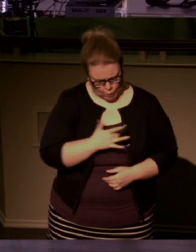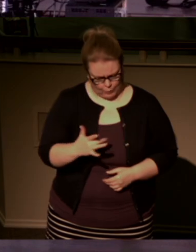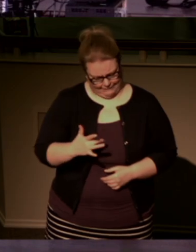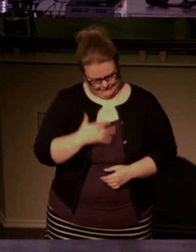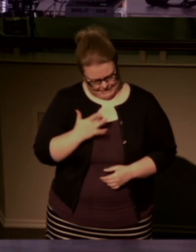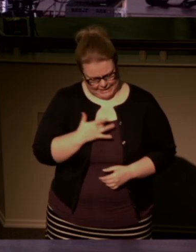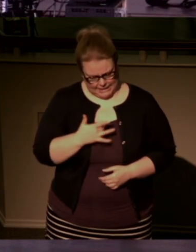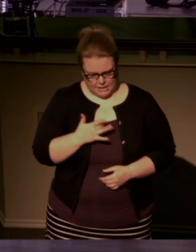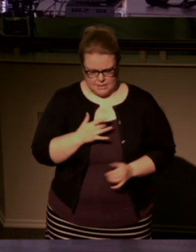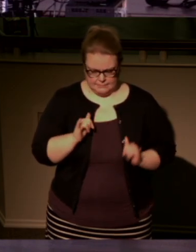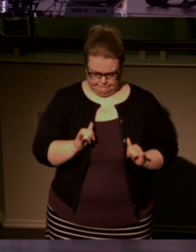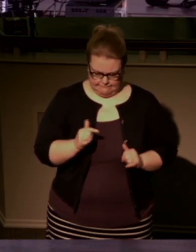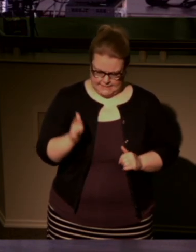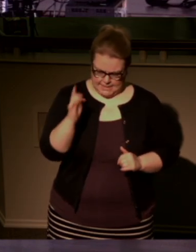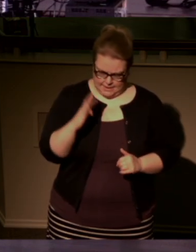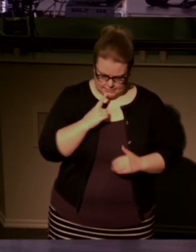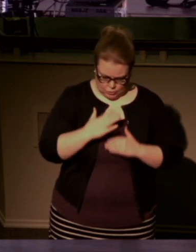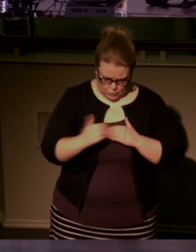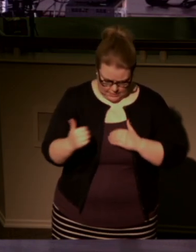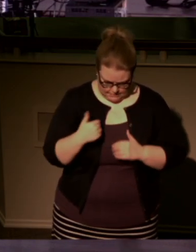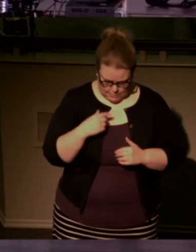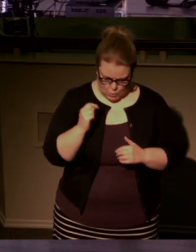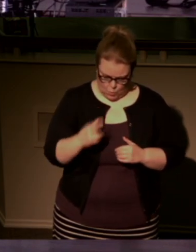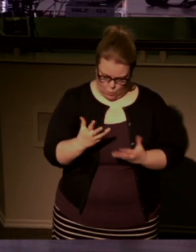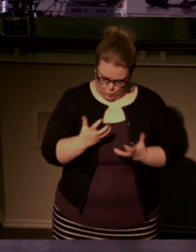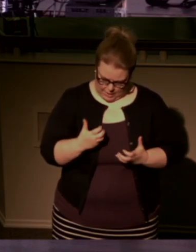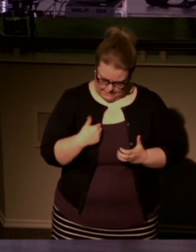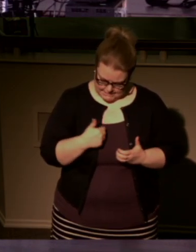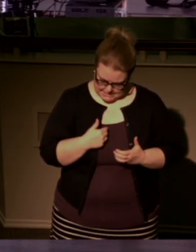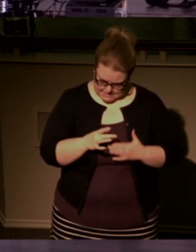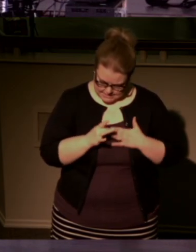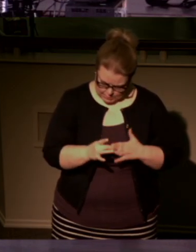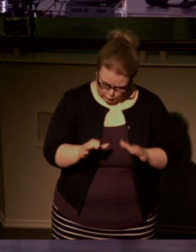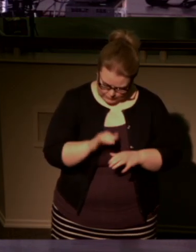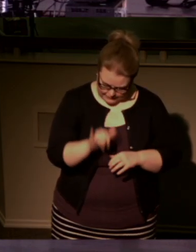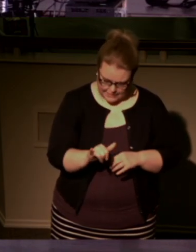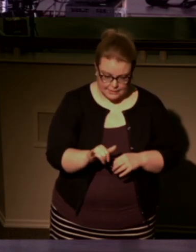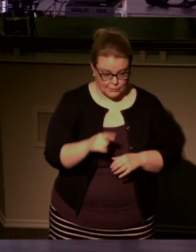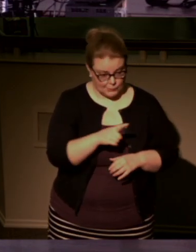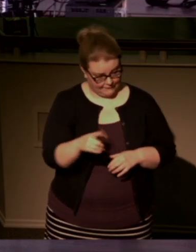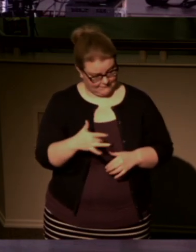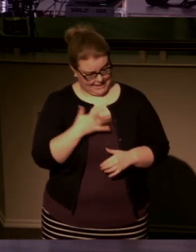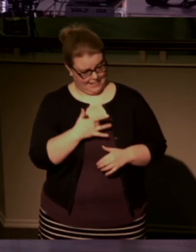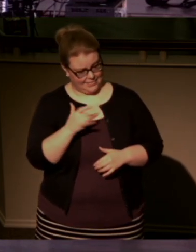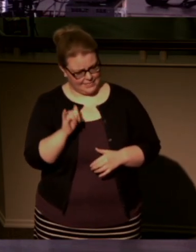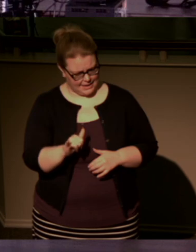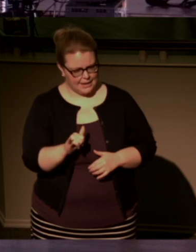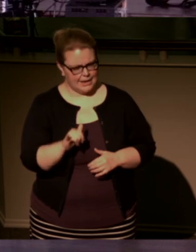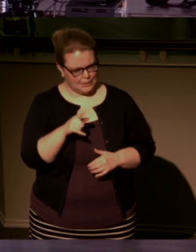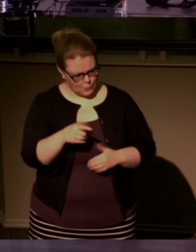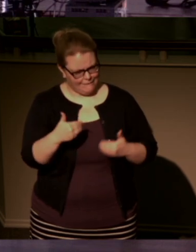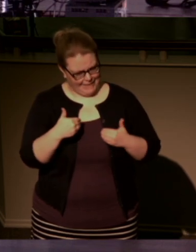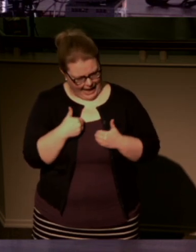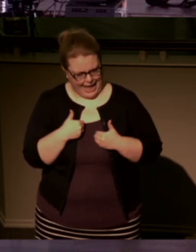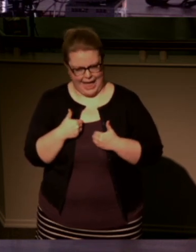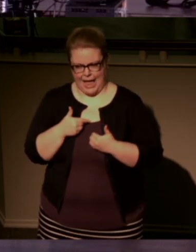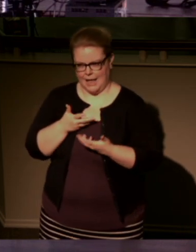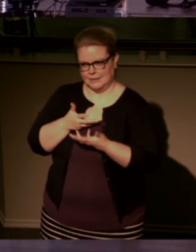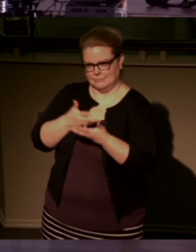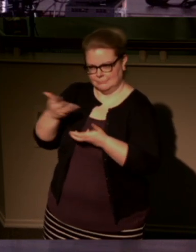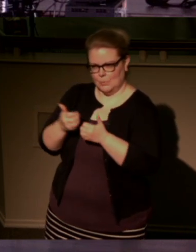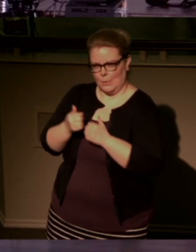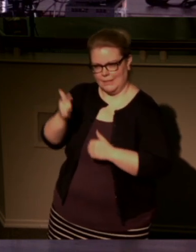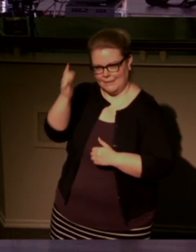was calling and tugging at you. If you've ever had that, then you have come in contact with God in that